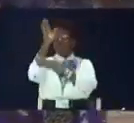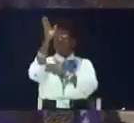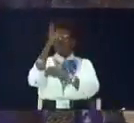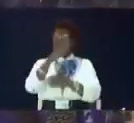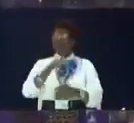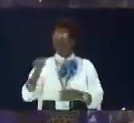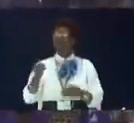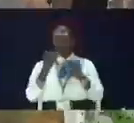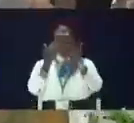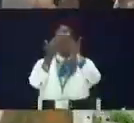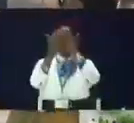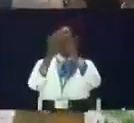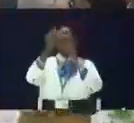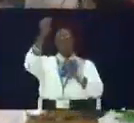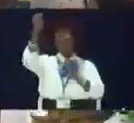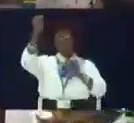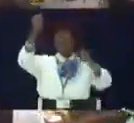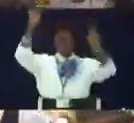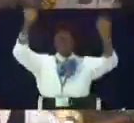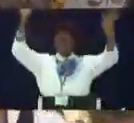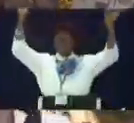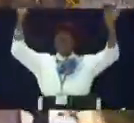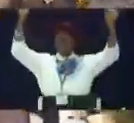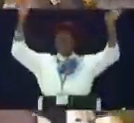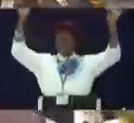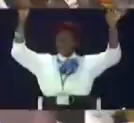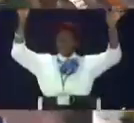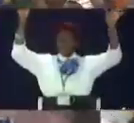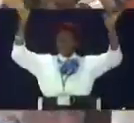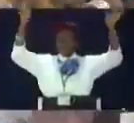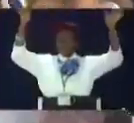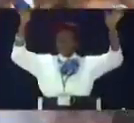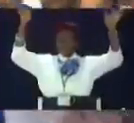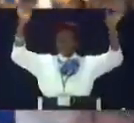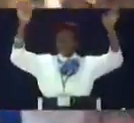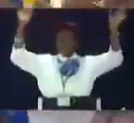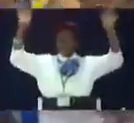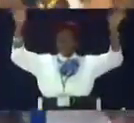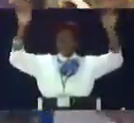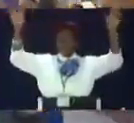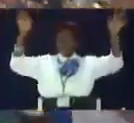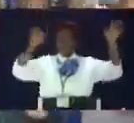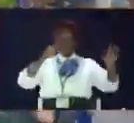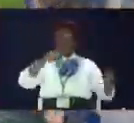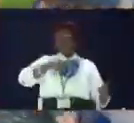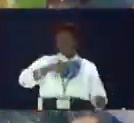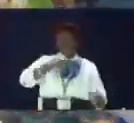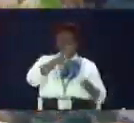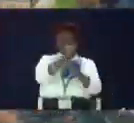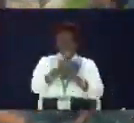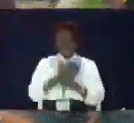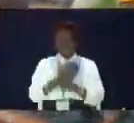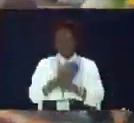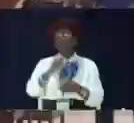No, it's okay. Father, we receive. I receive that.